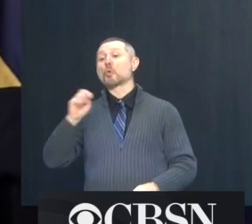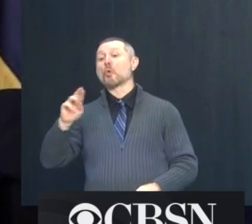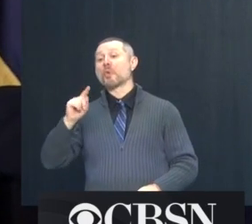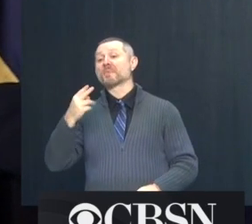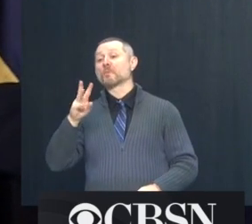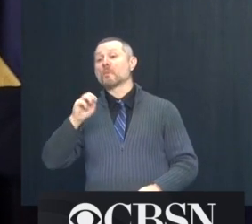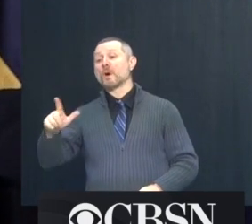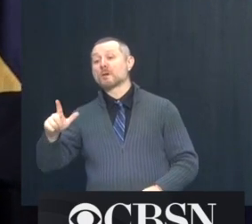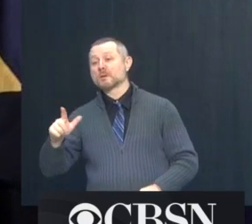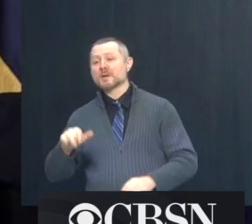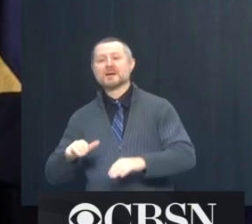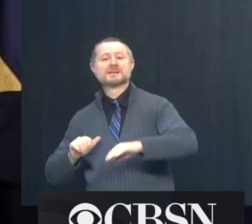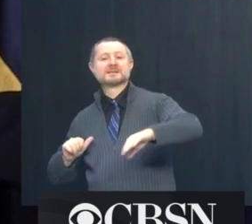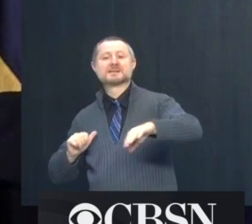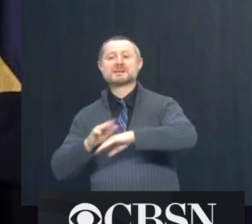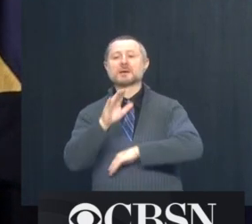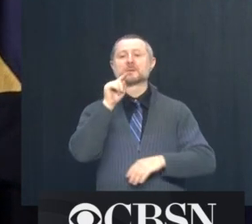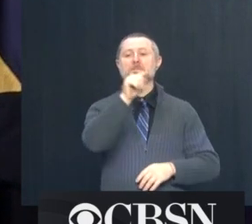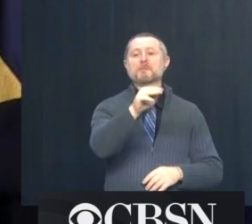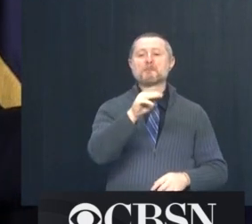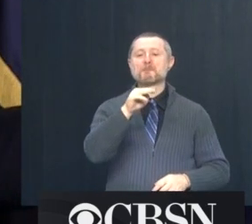them to Mount Sinai.